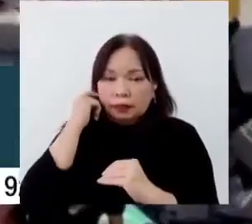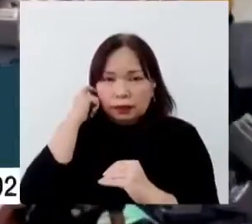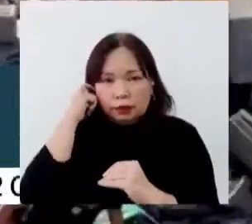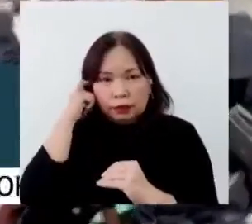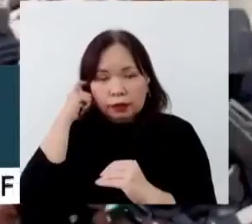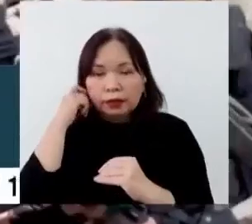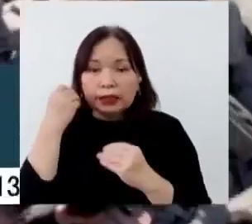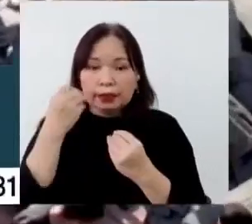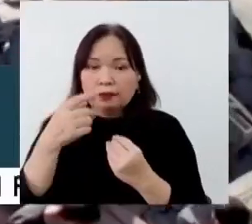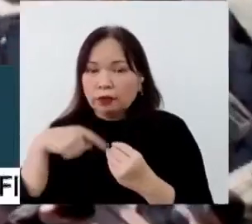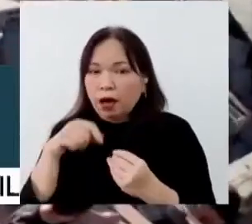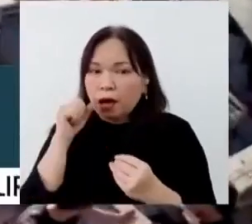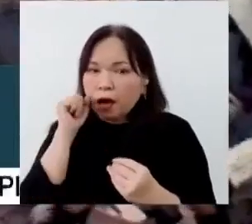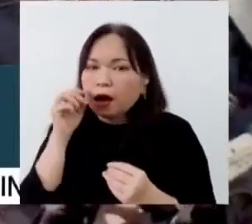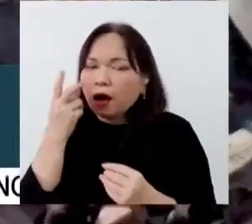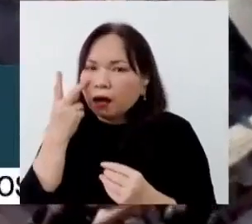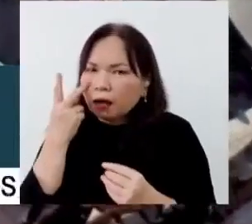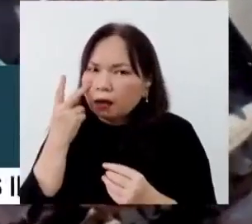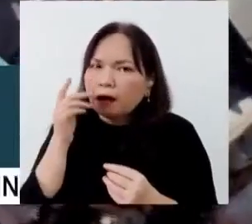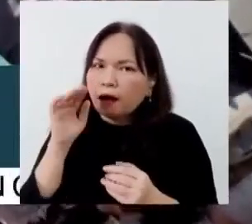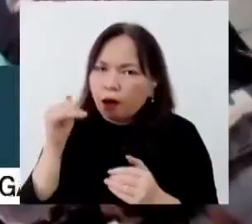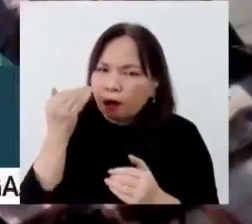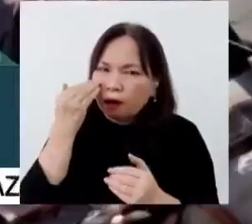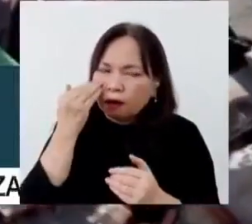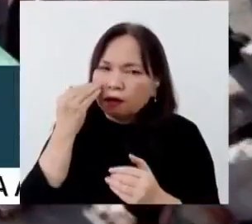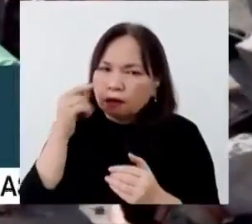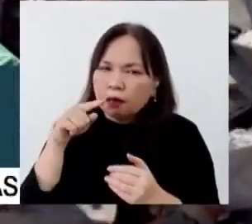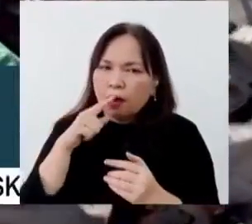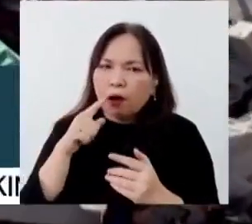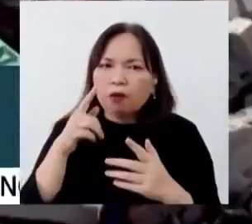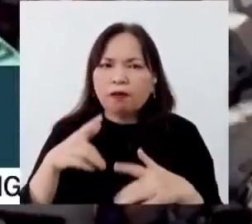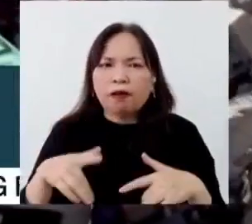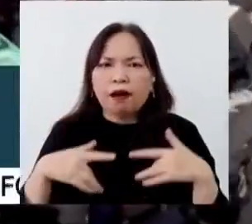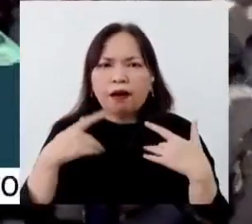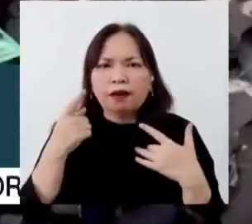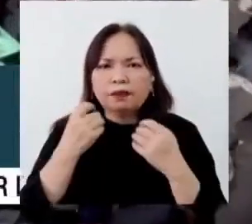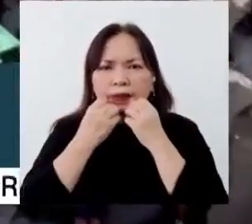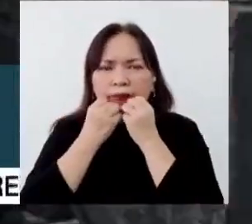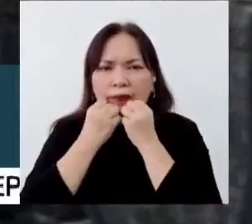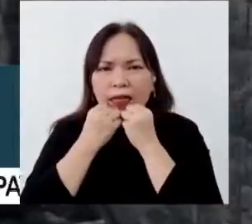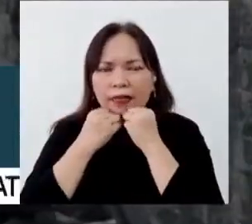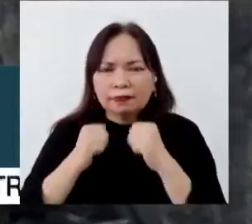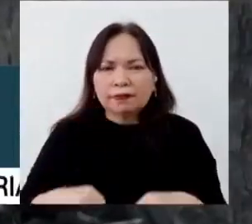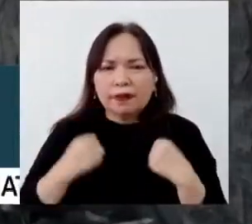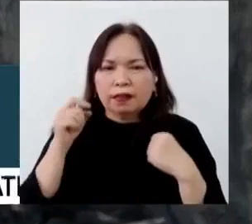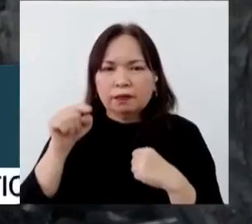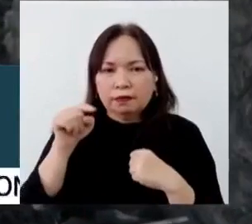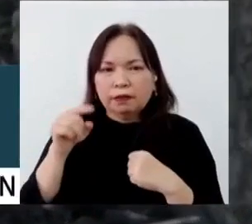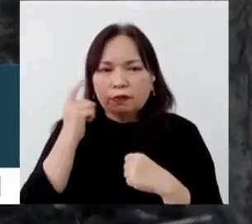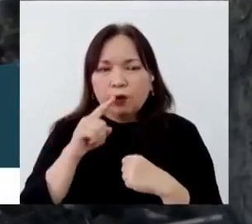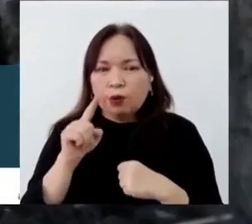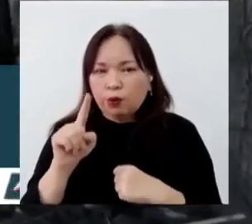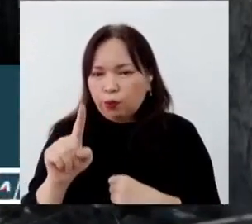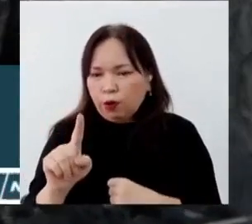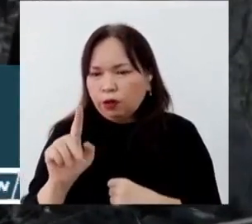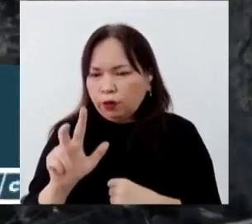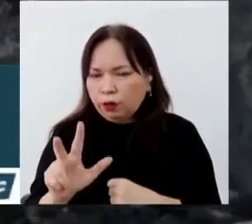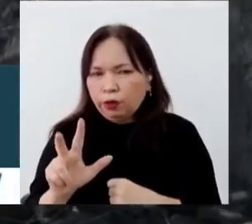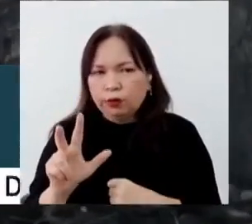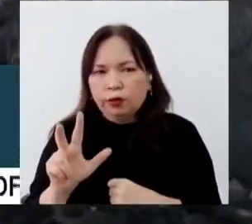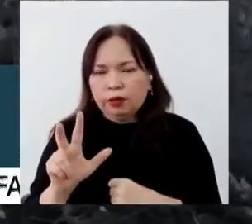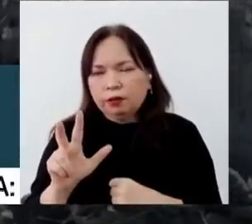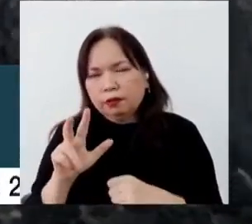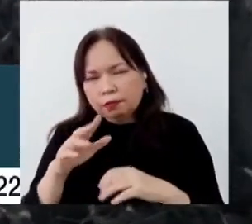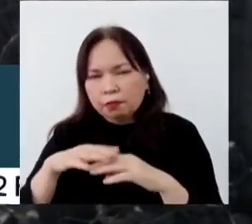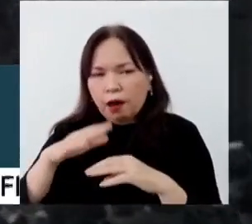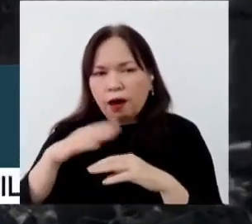glimpse as to how life is for the 130-plus Filipinos